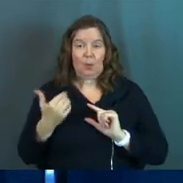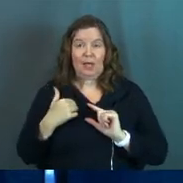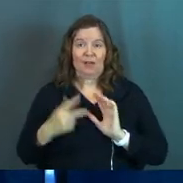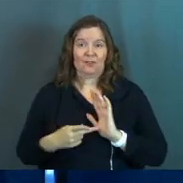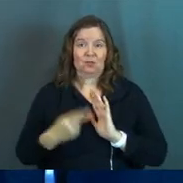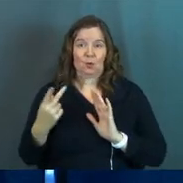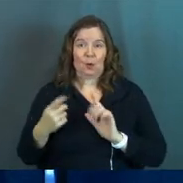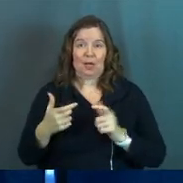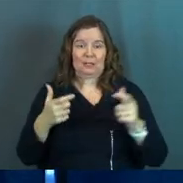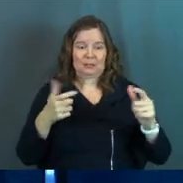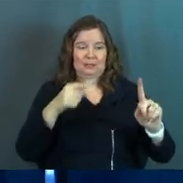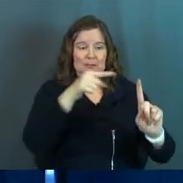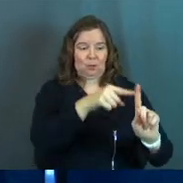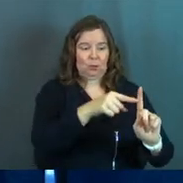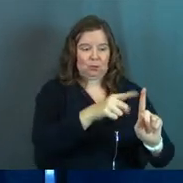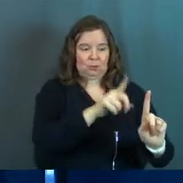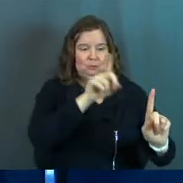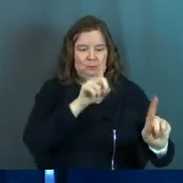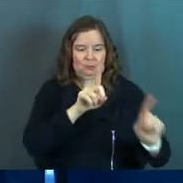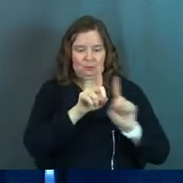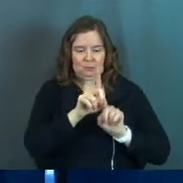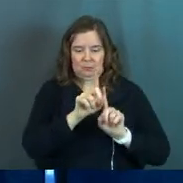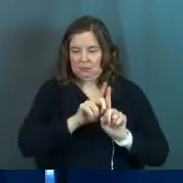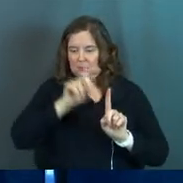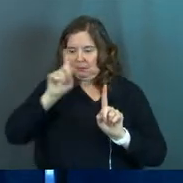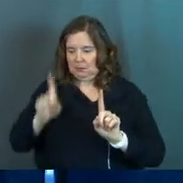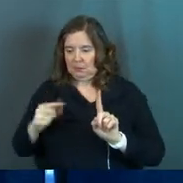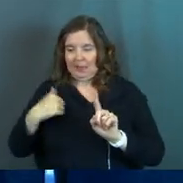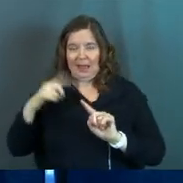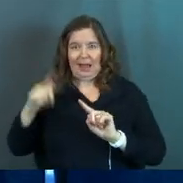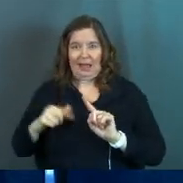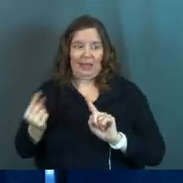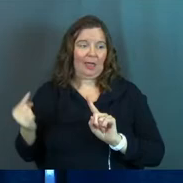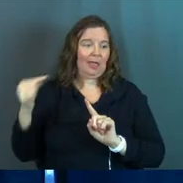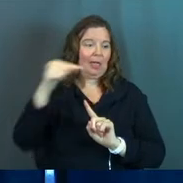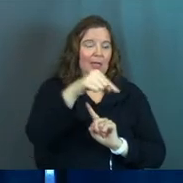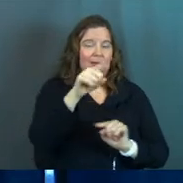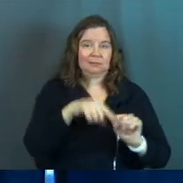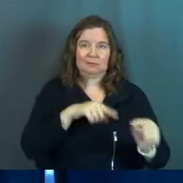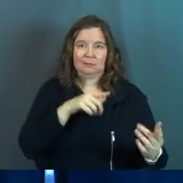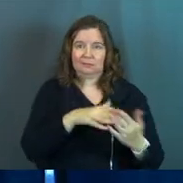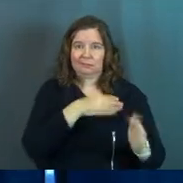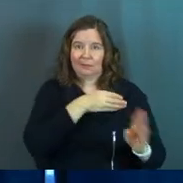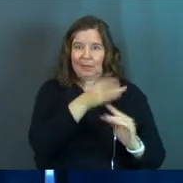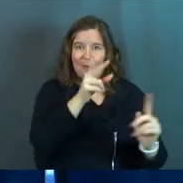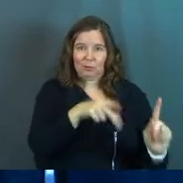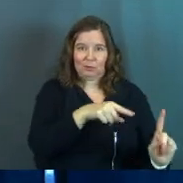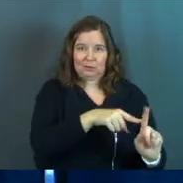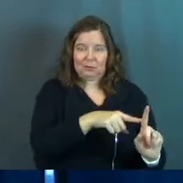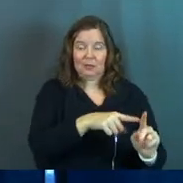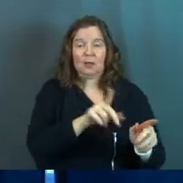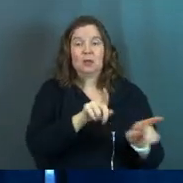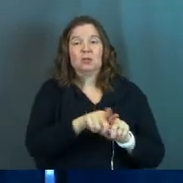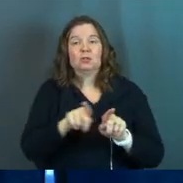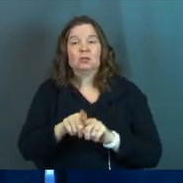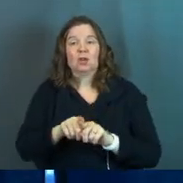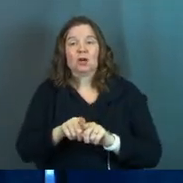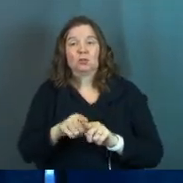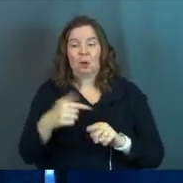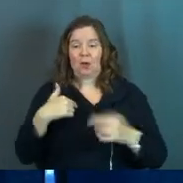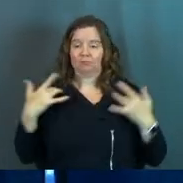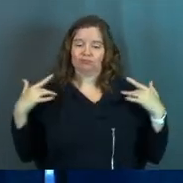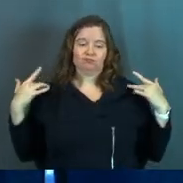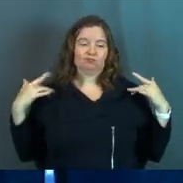twice removed baggage. It's baggage that I can't deal with. And it's also baggage that let you off the